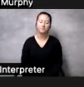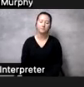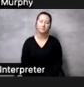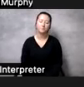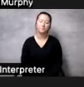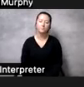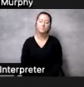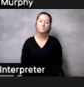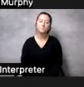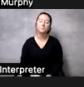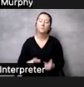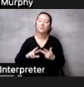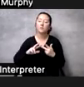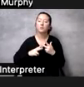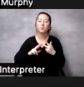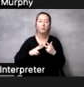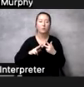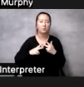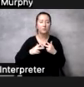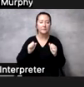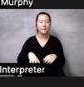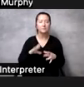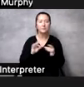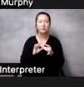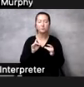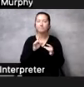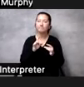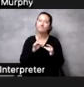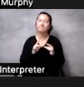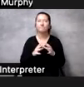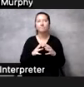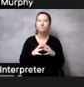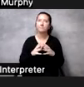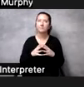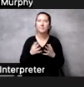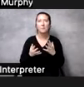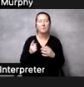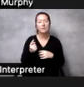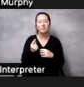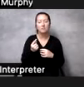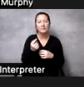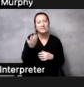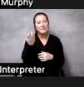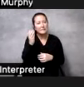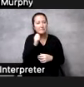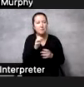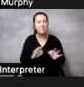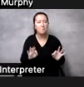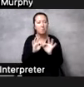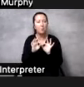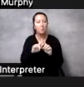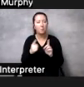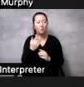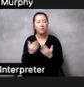The third thing to mention can be kind of a low-hanging fruit, but one that I think is not